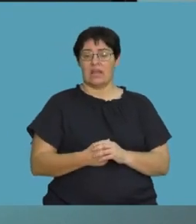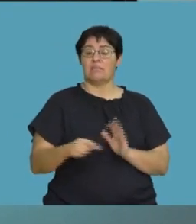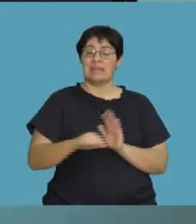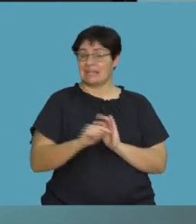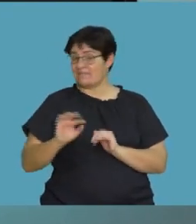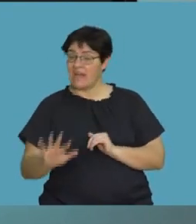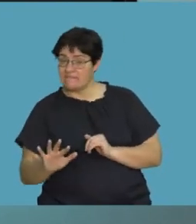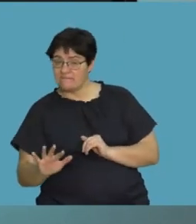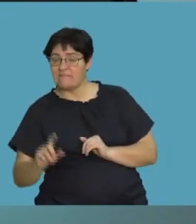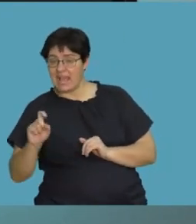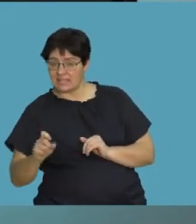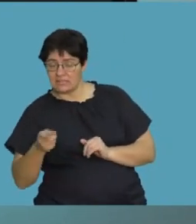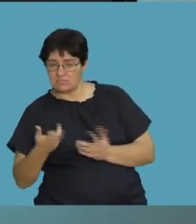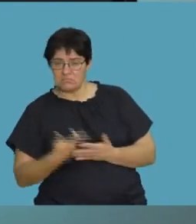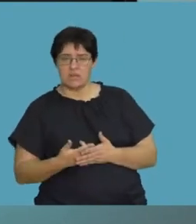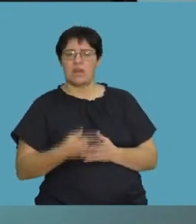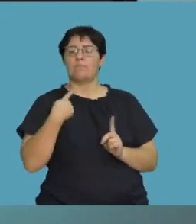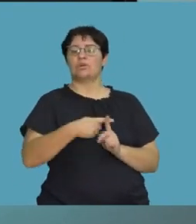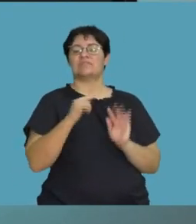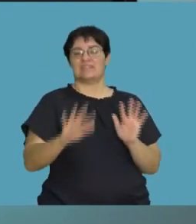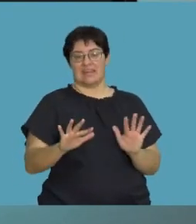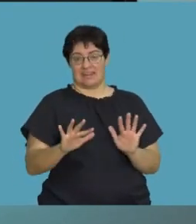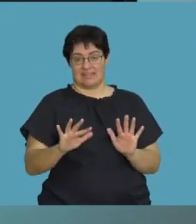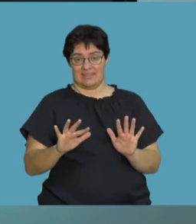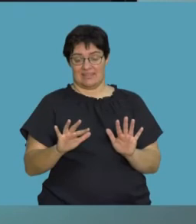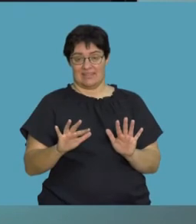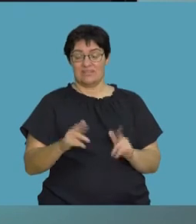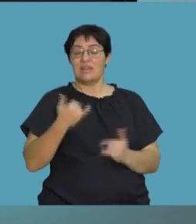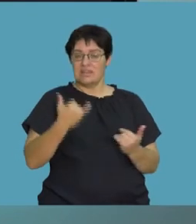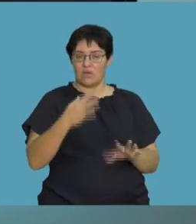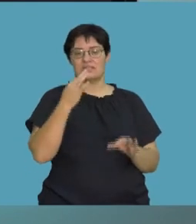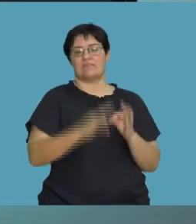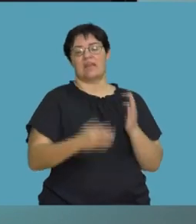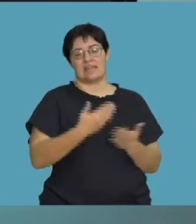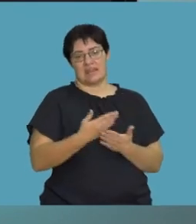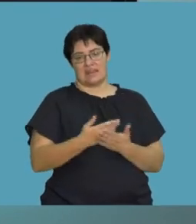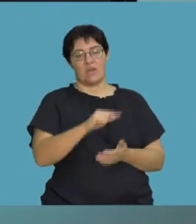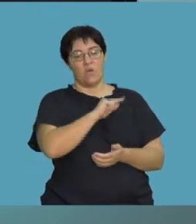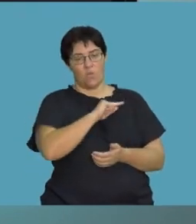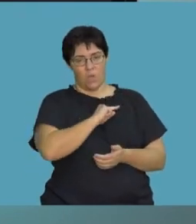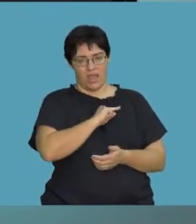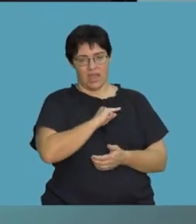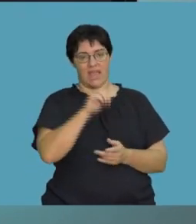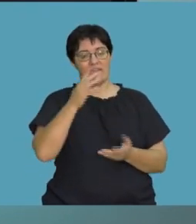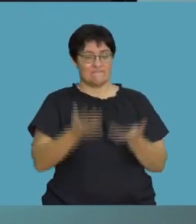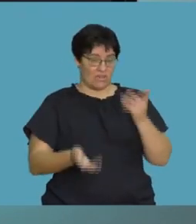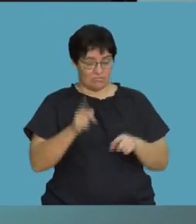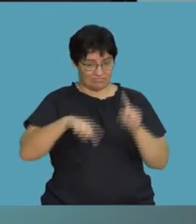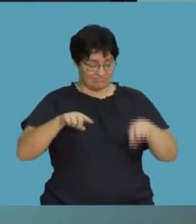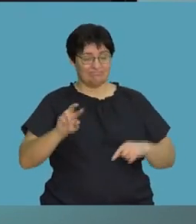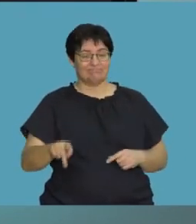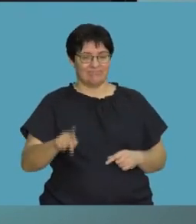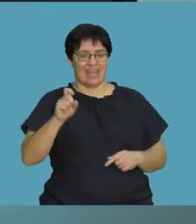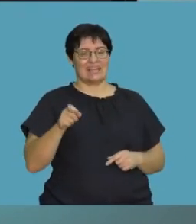5. It will then be a positive 10. You understand? So here we can simplify. Why? Because of the variable.